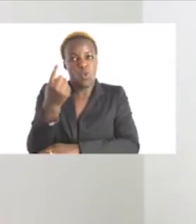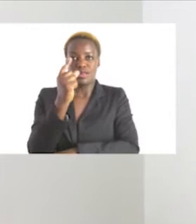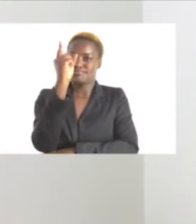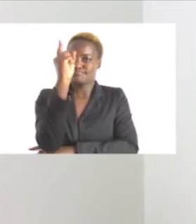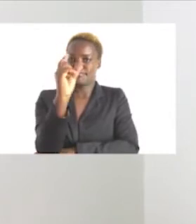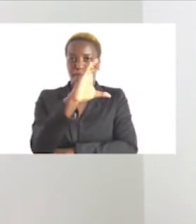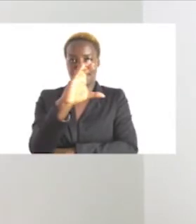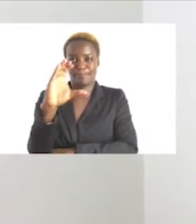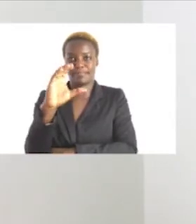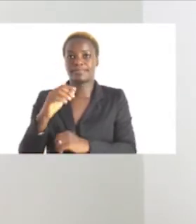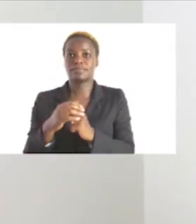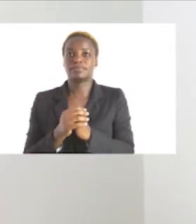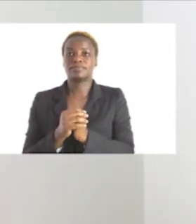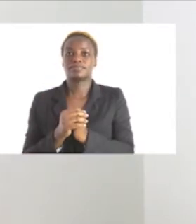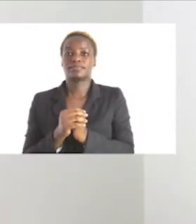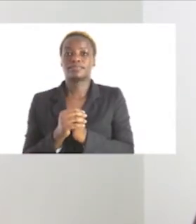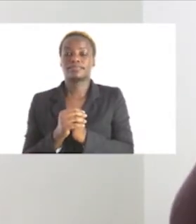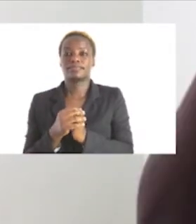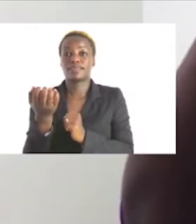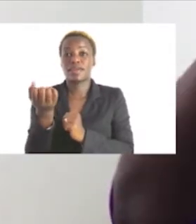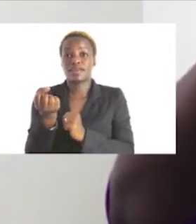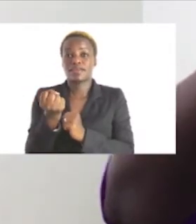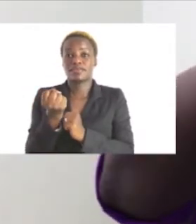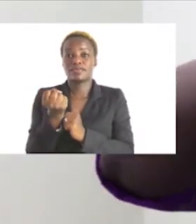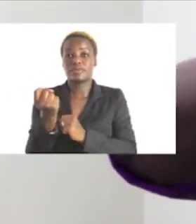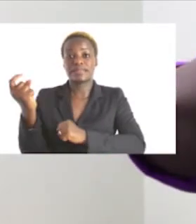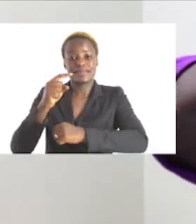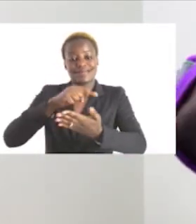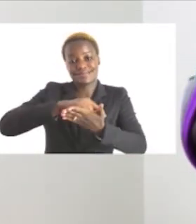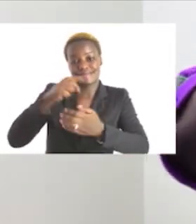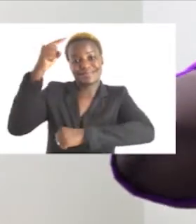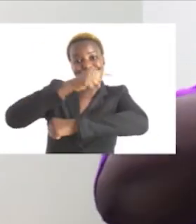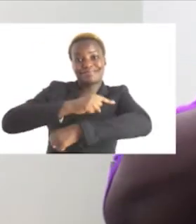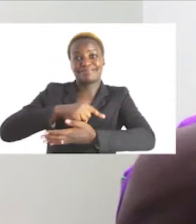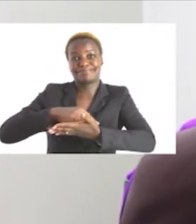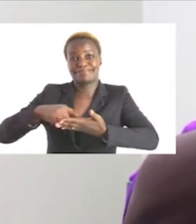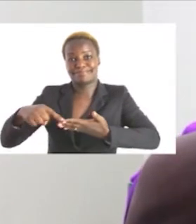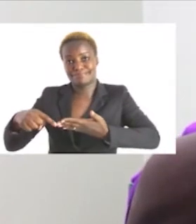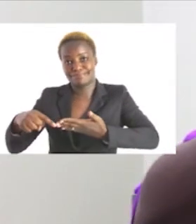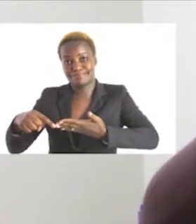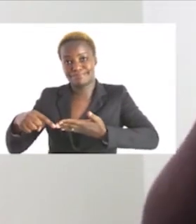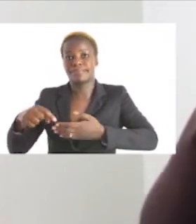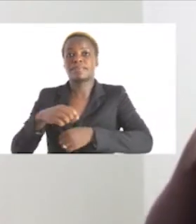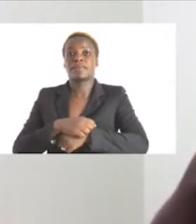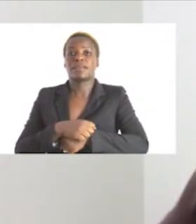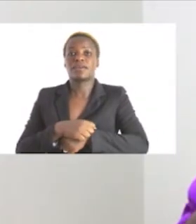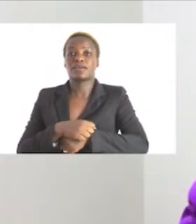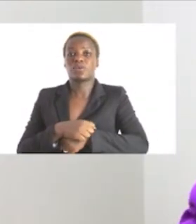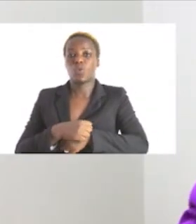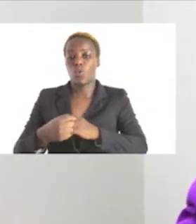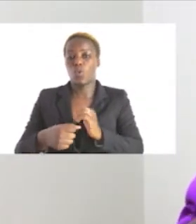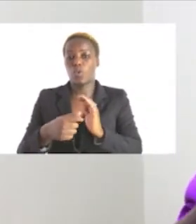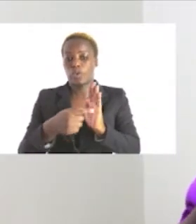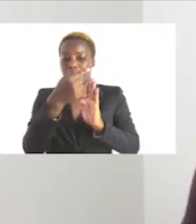monthly one. All right, so here we have the days of the week on the first row here, and then we have